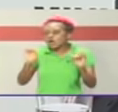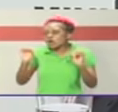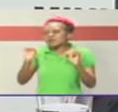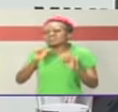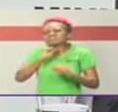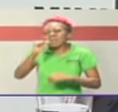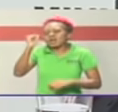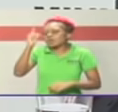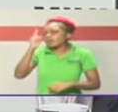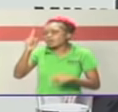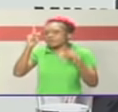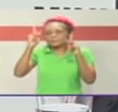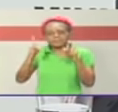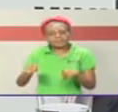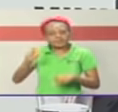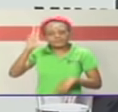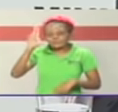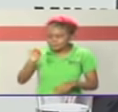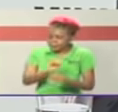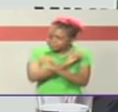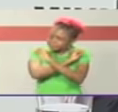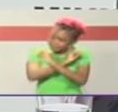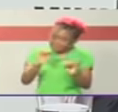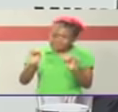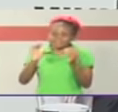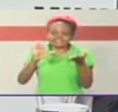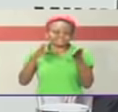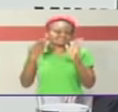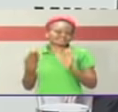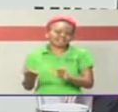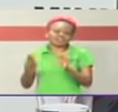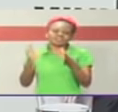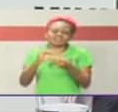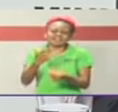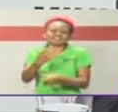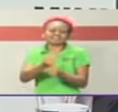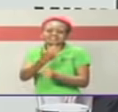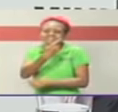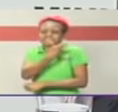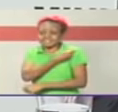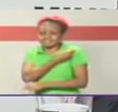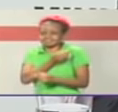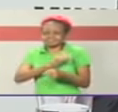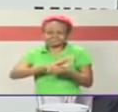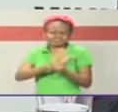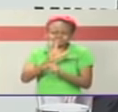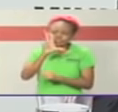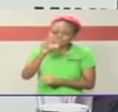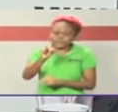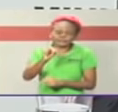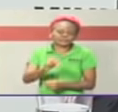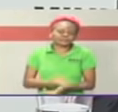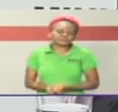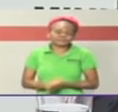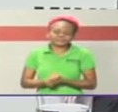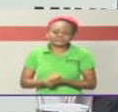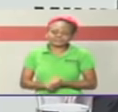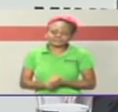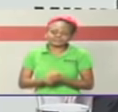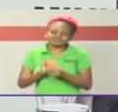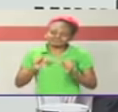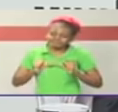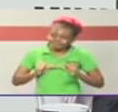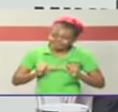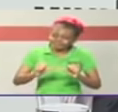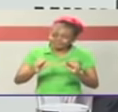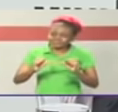death attributable to COVID-19 vaccines, and as we continue to be transparent, we have said that